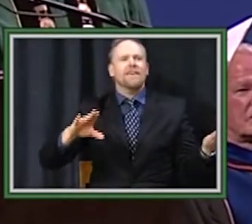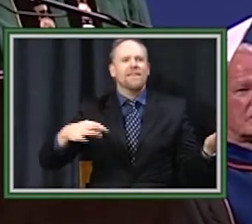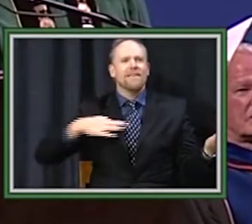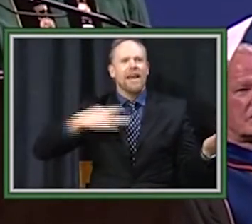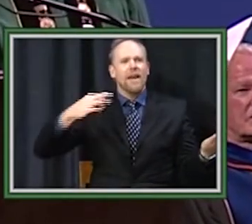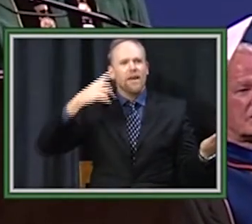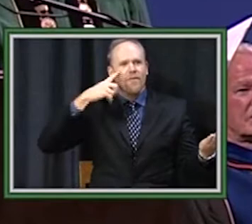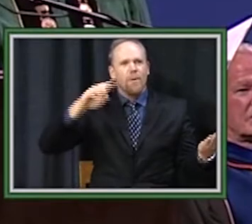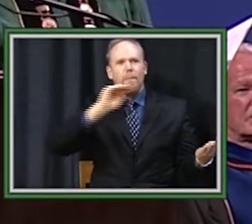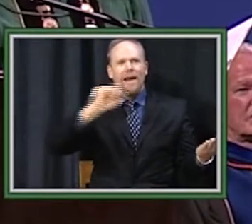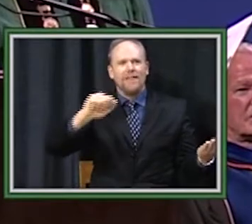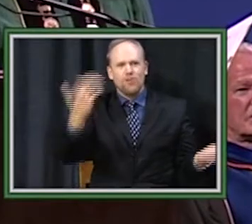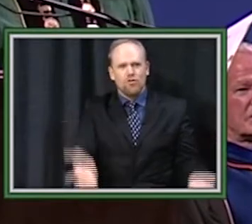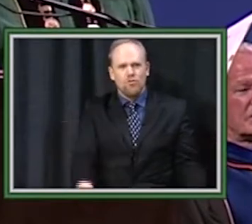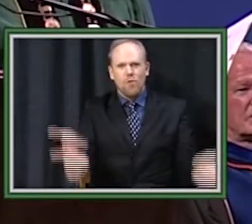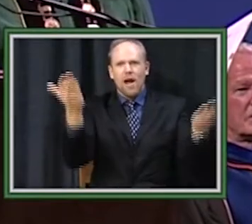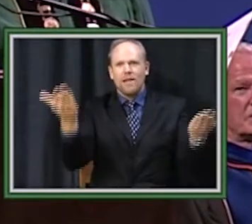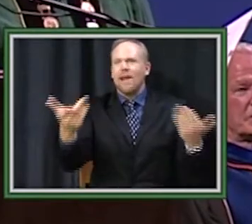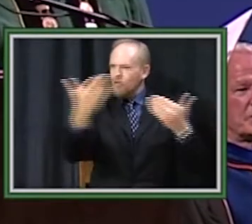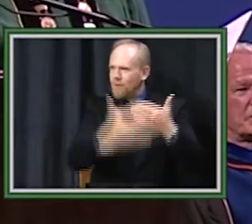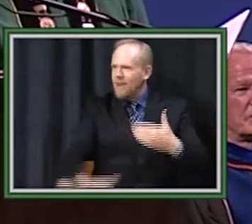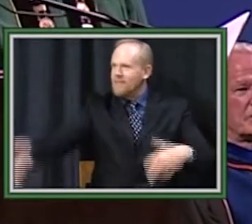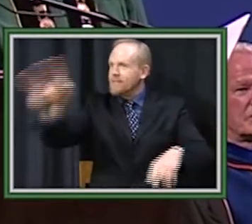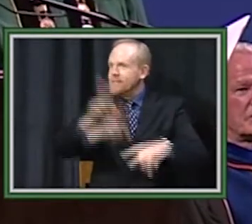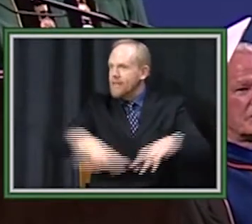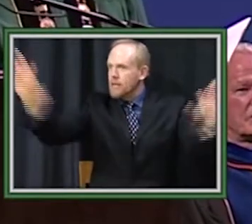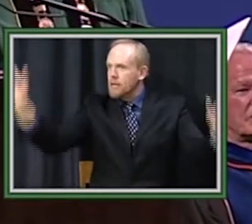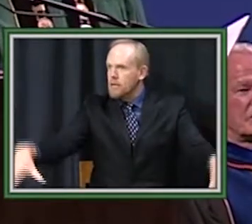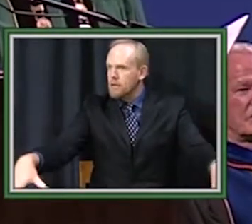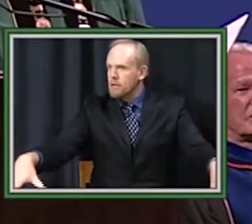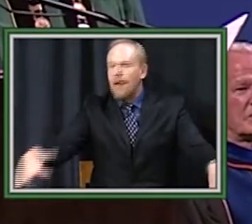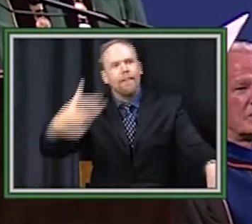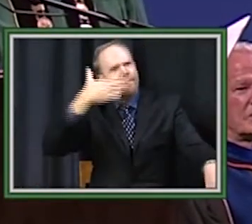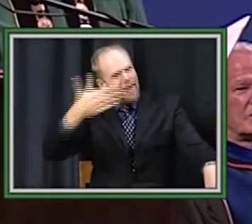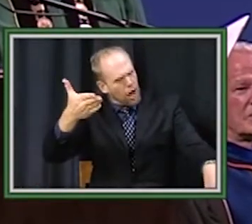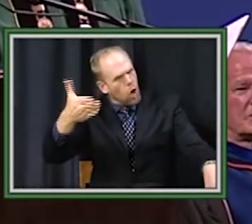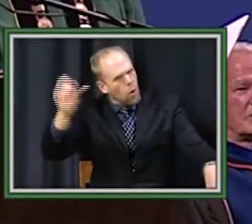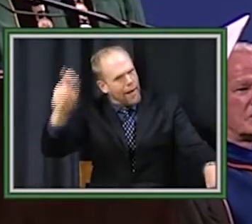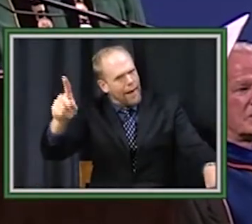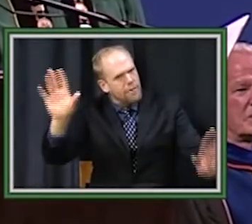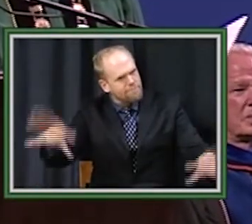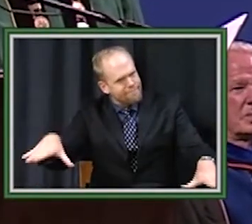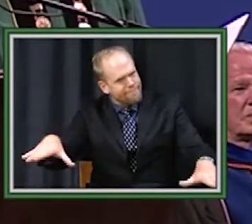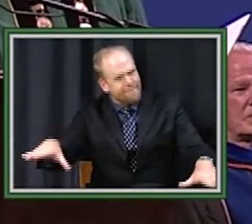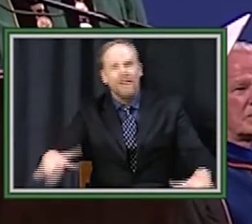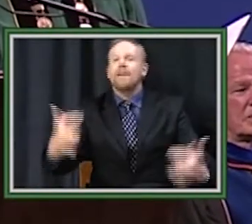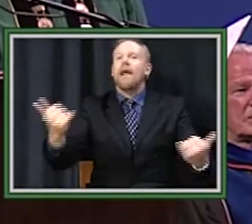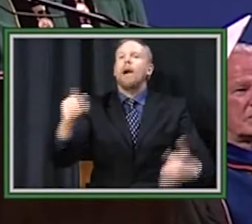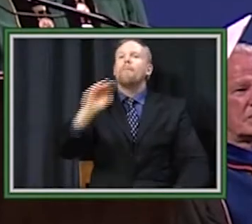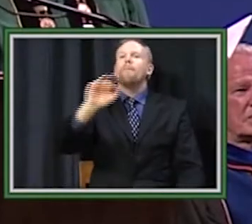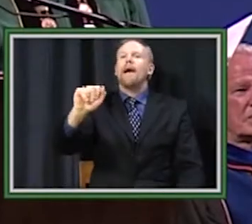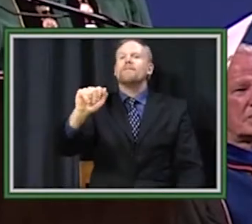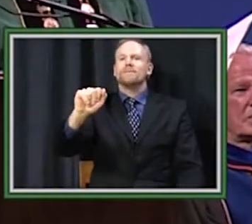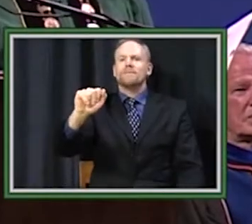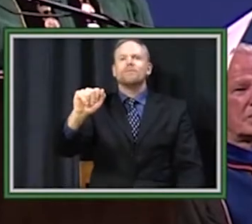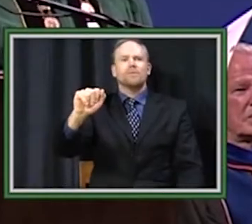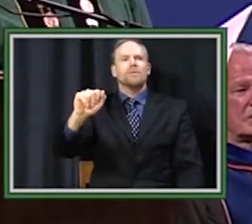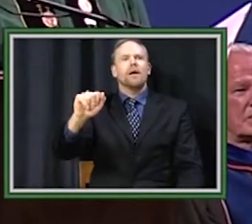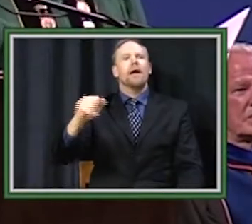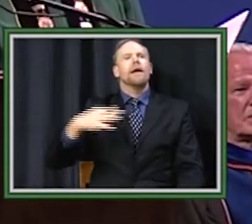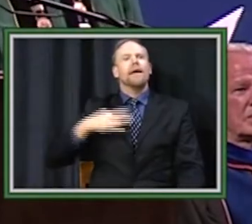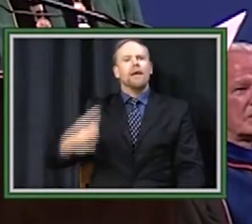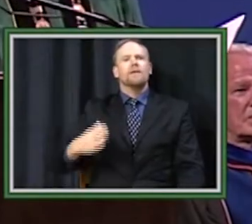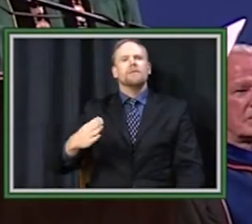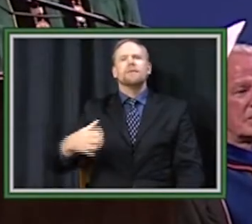master's please rise, and the rest of you please sit. Thank you. Would the master's candidates stay risen